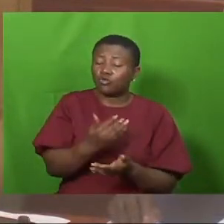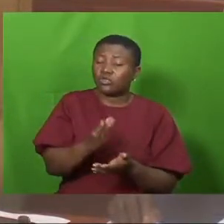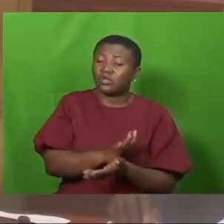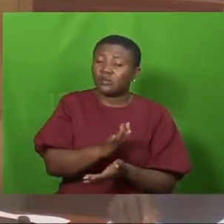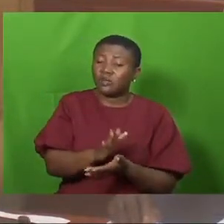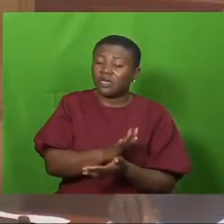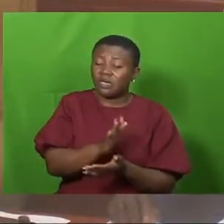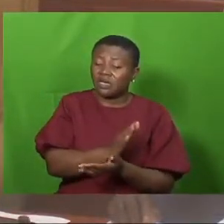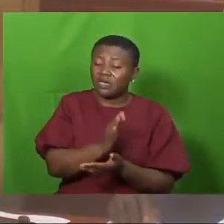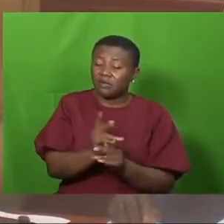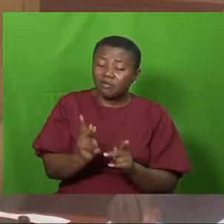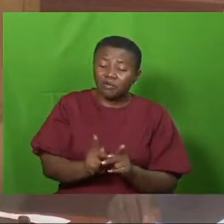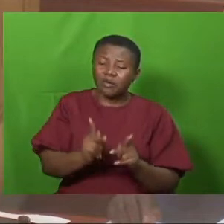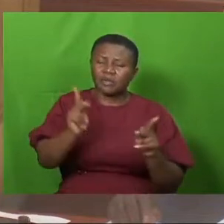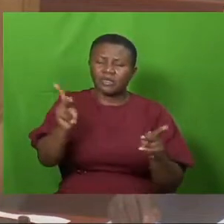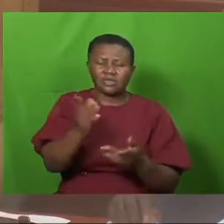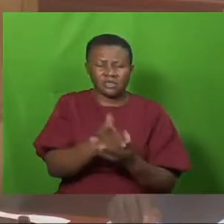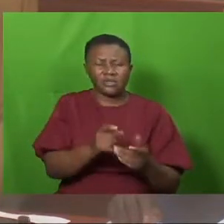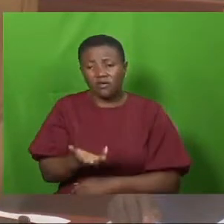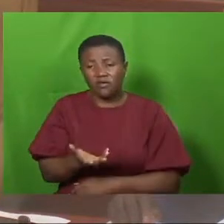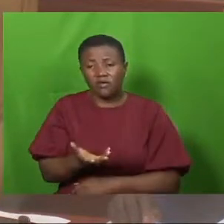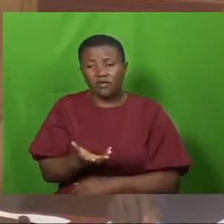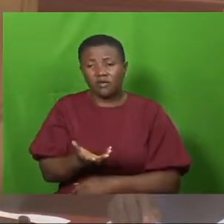Mr. Speaker,